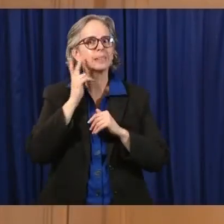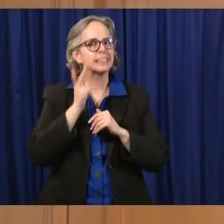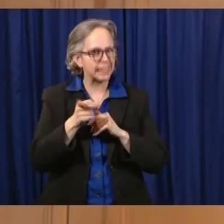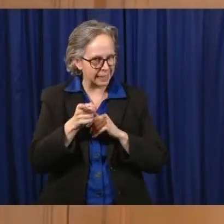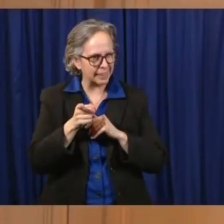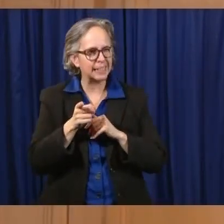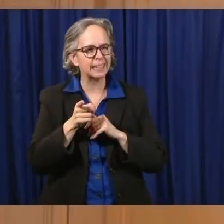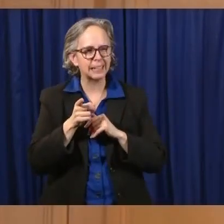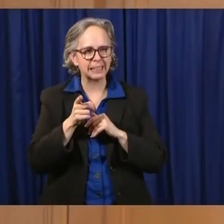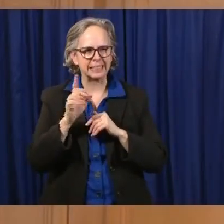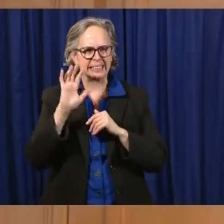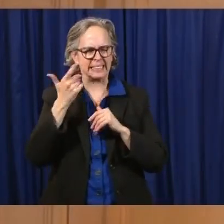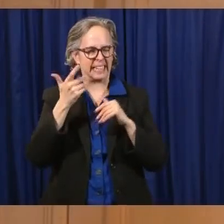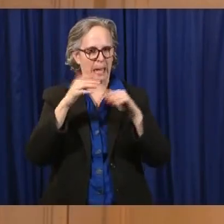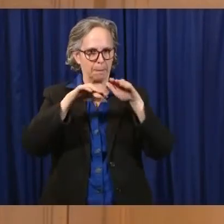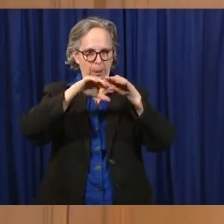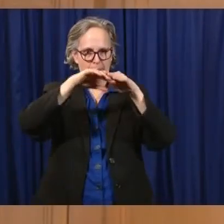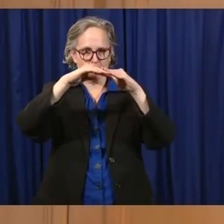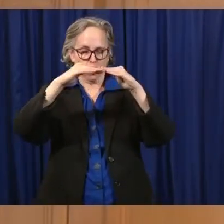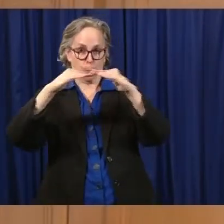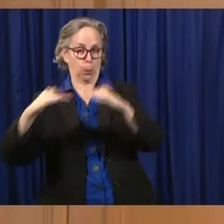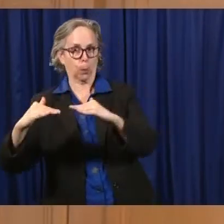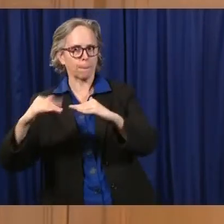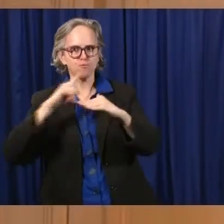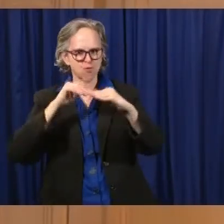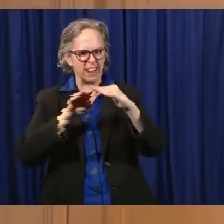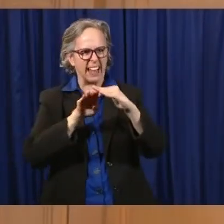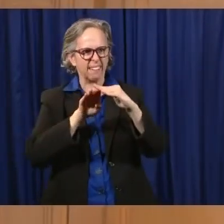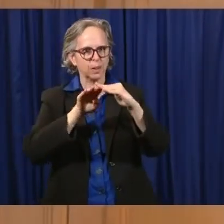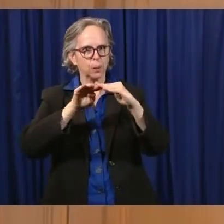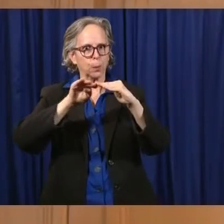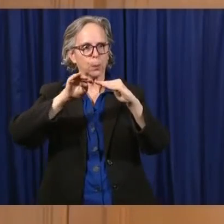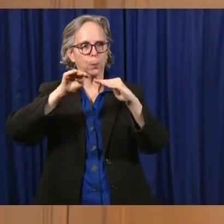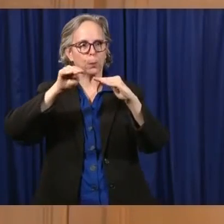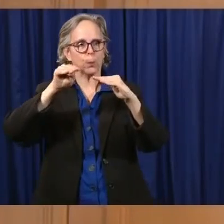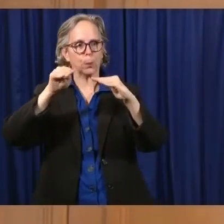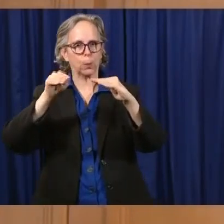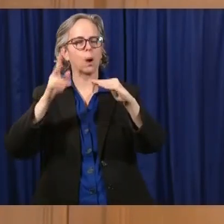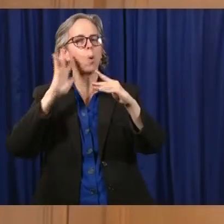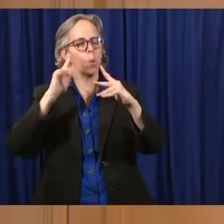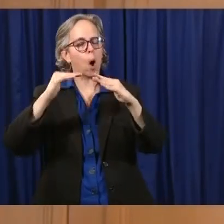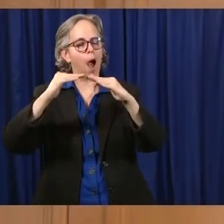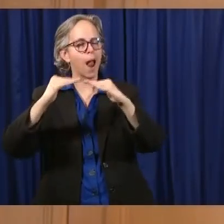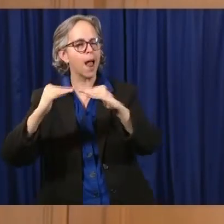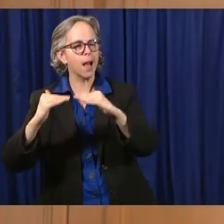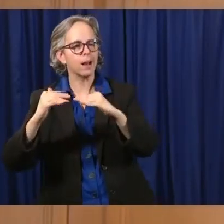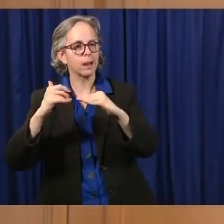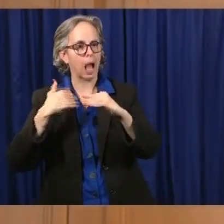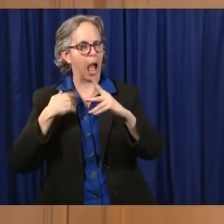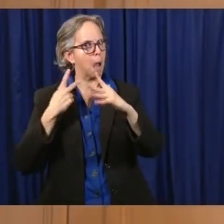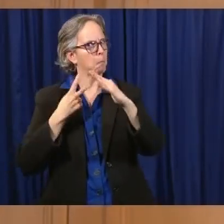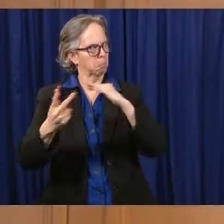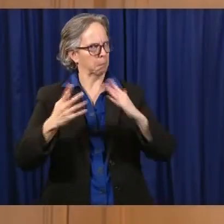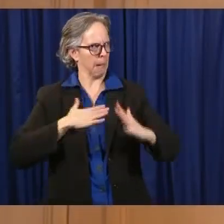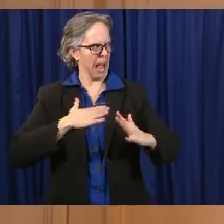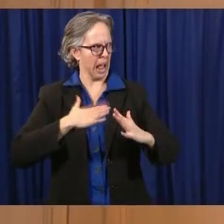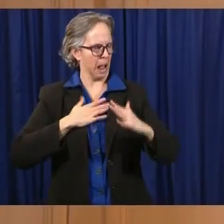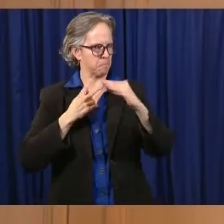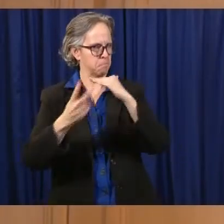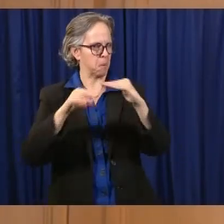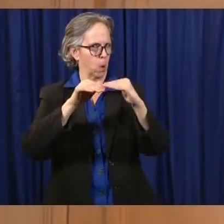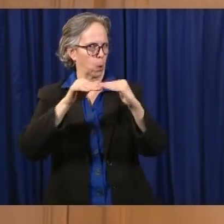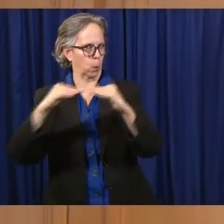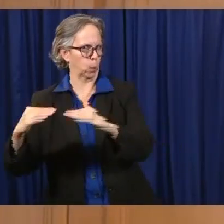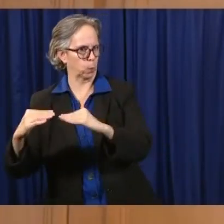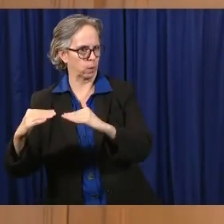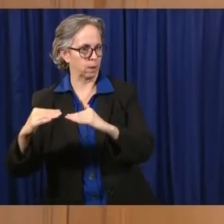flat over a long, I think we're gonna stay flat for a while is what I'm predicting, and we'll slowly,